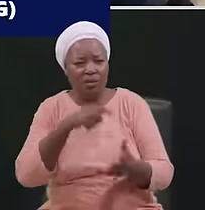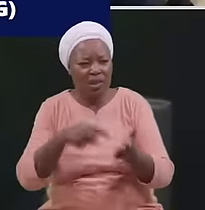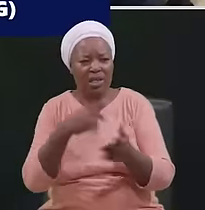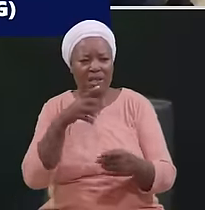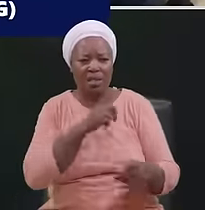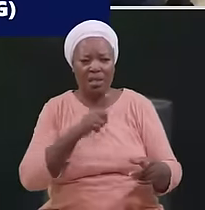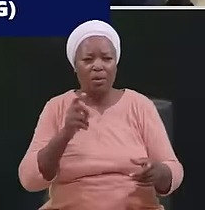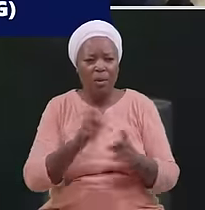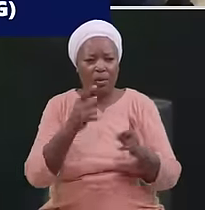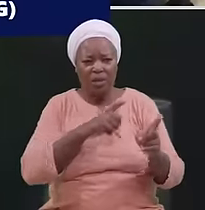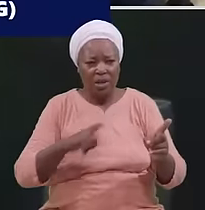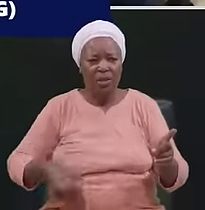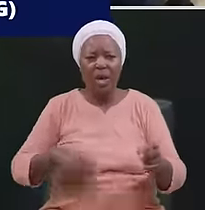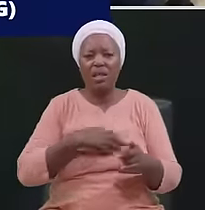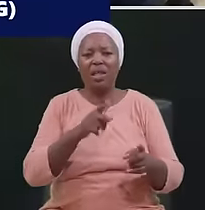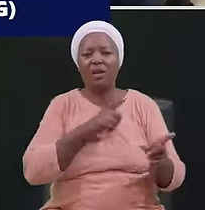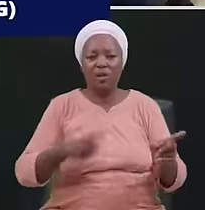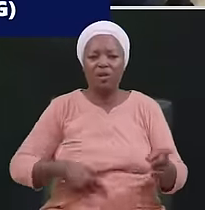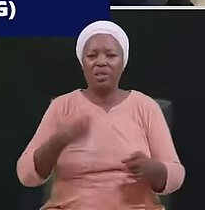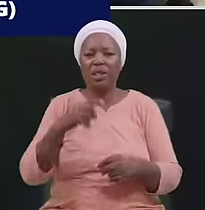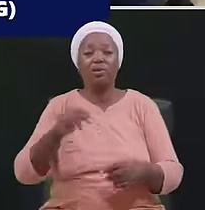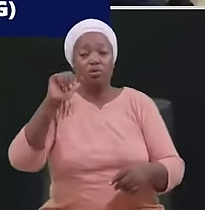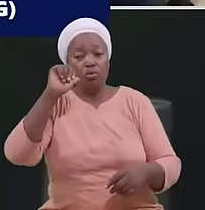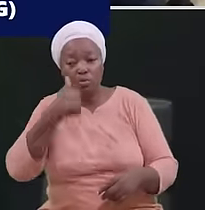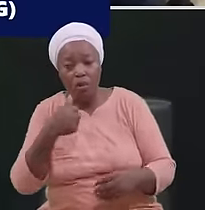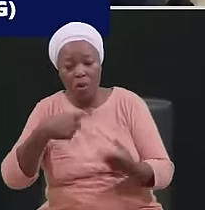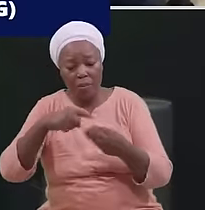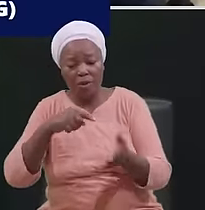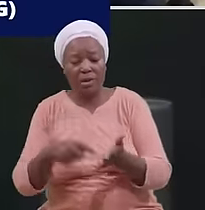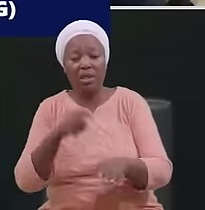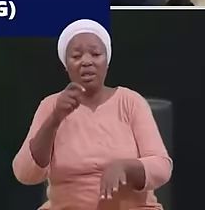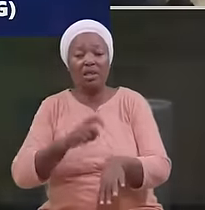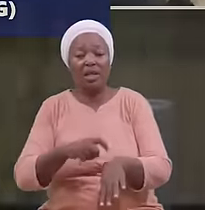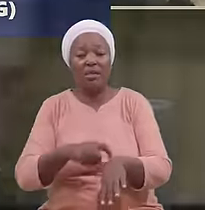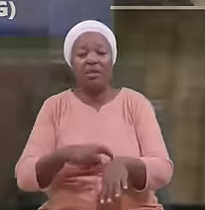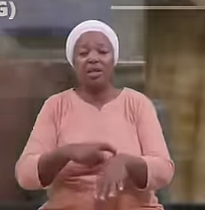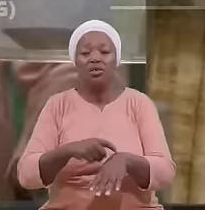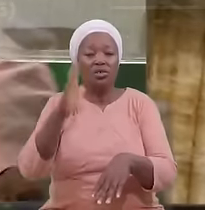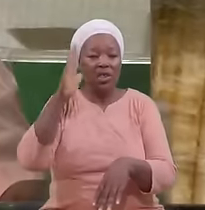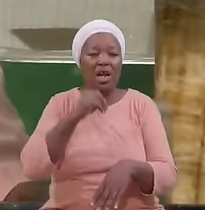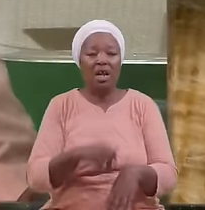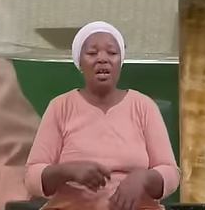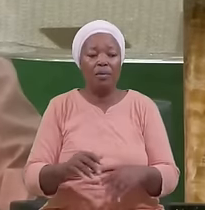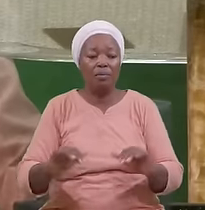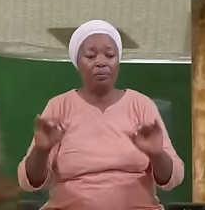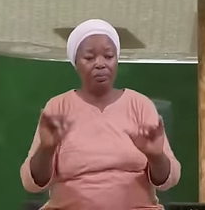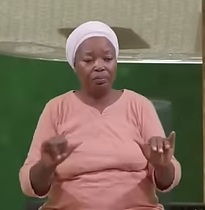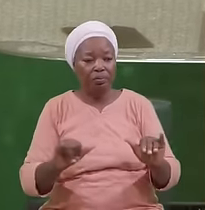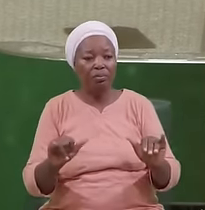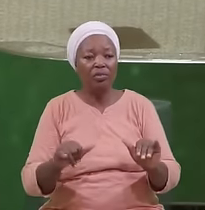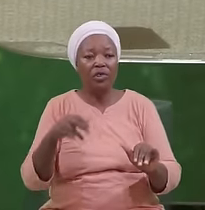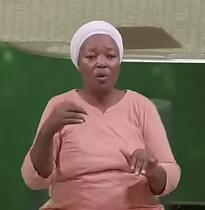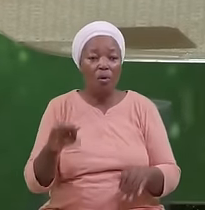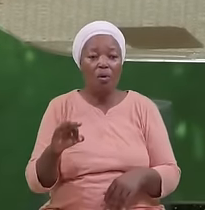tomorrow about this time shall a measure of fine flour be